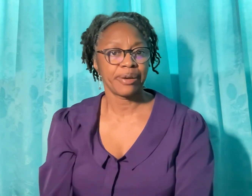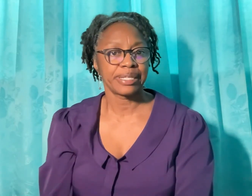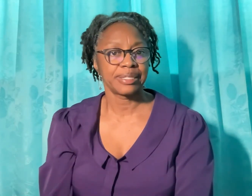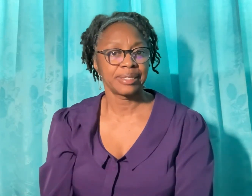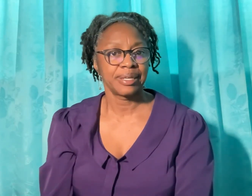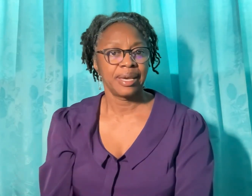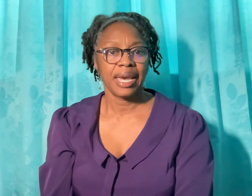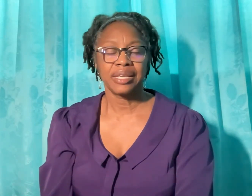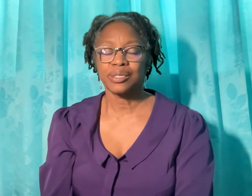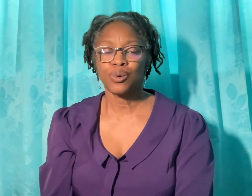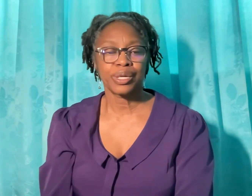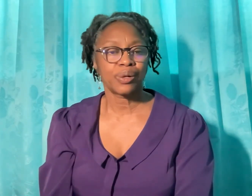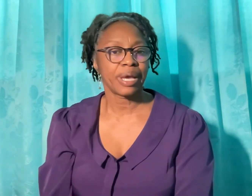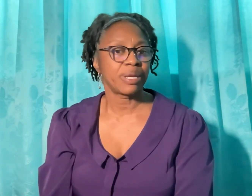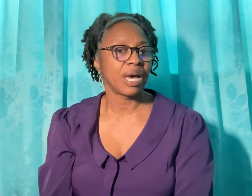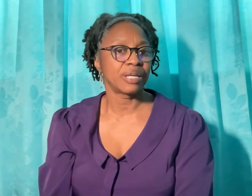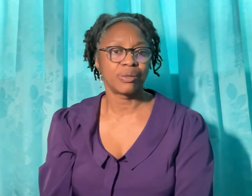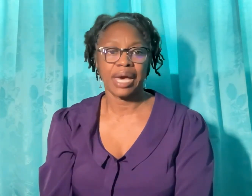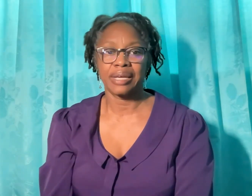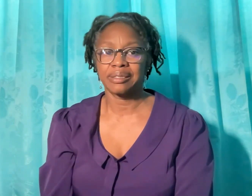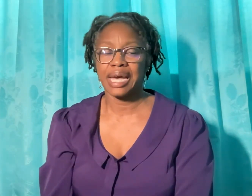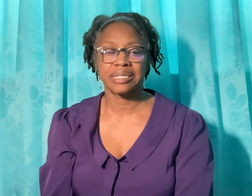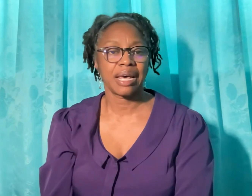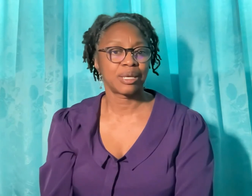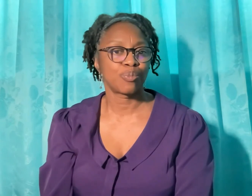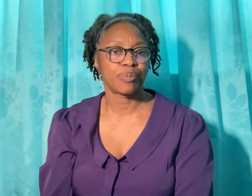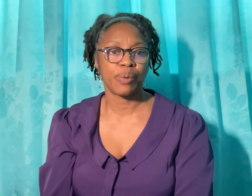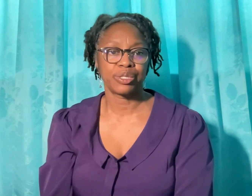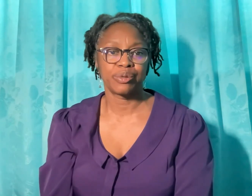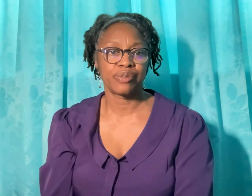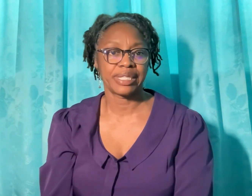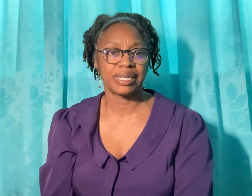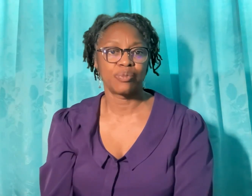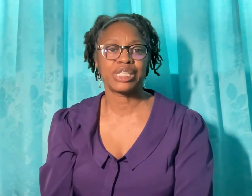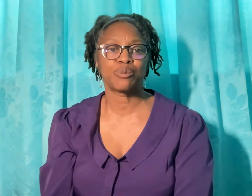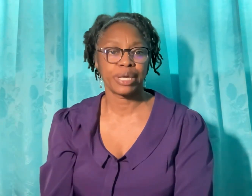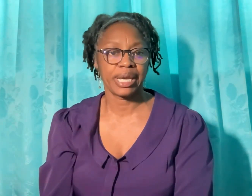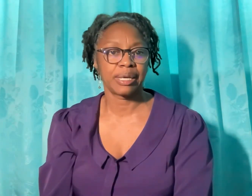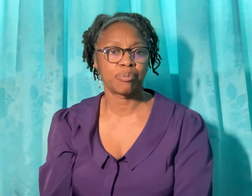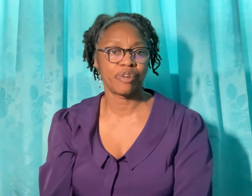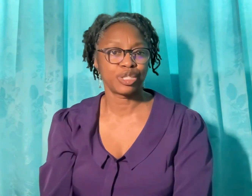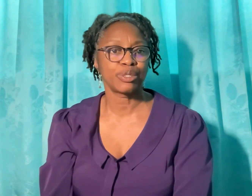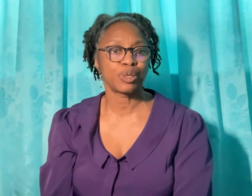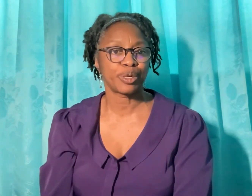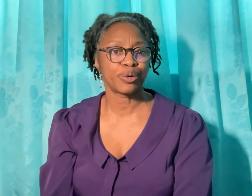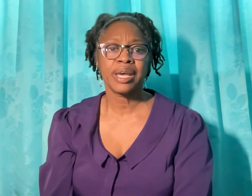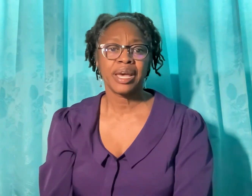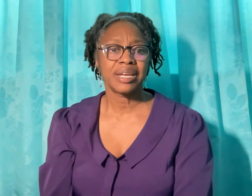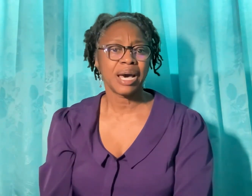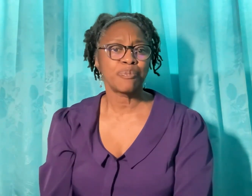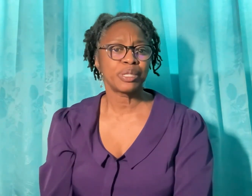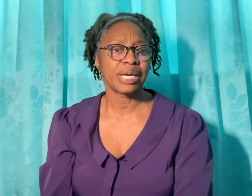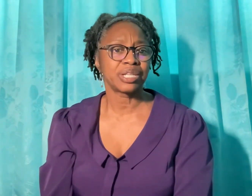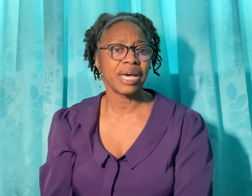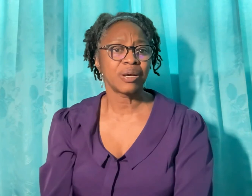deaf parents? And it's so critical that we not do that. That is not the appropriate way to address it. We need to bring in a professional interpreter